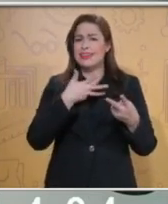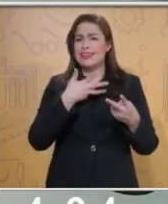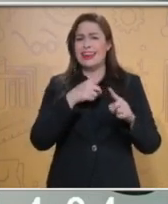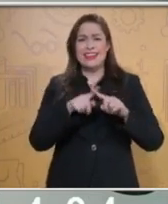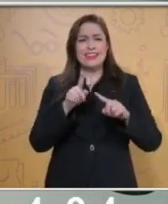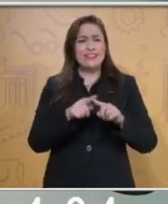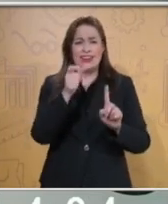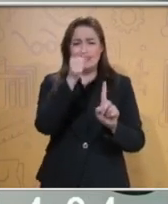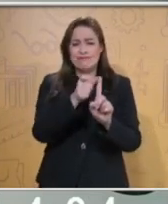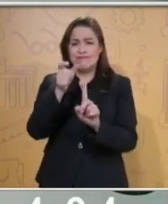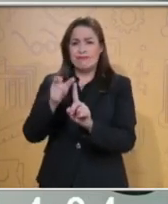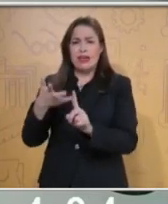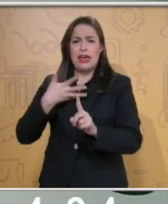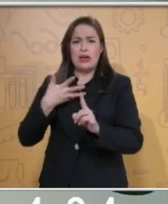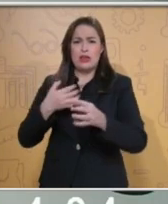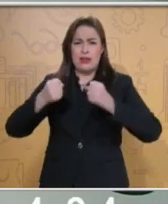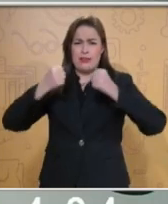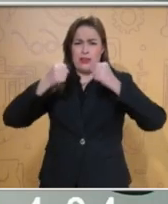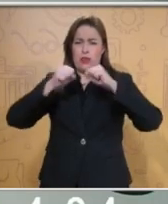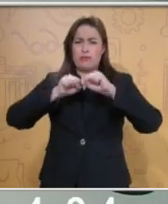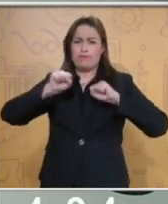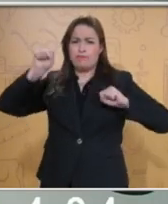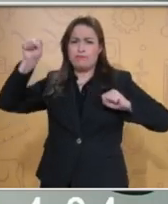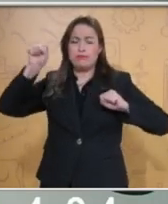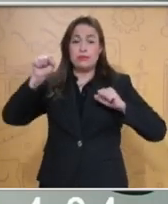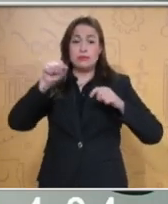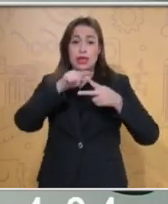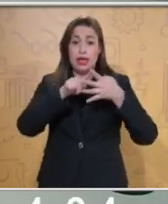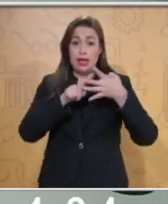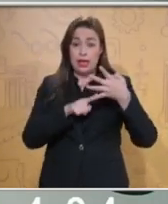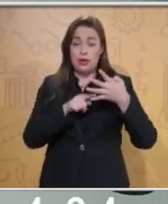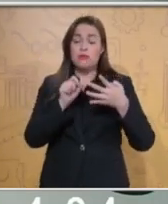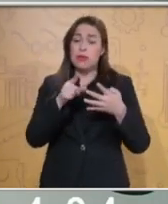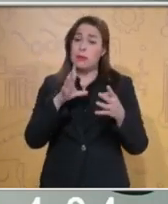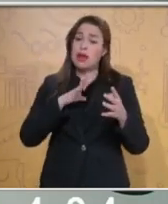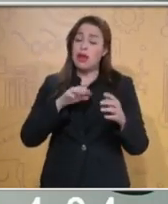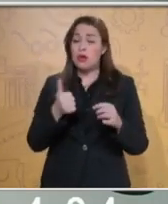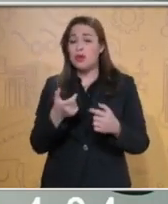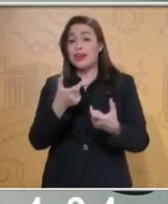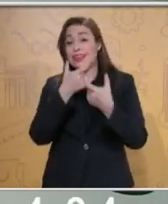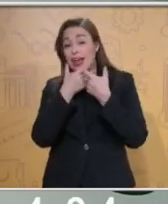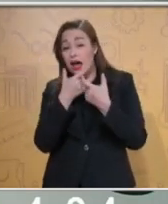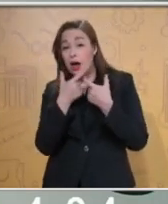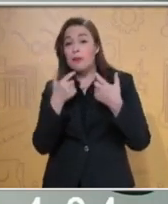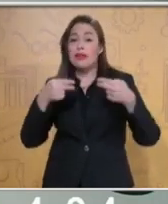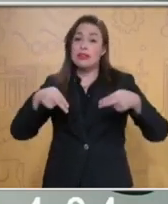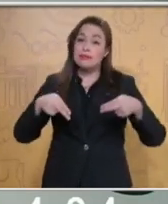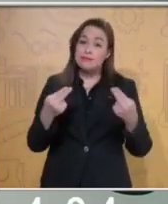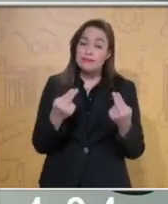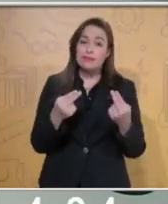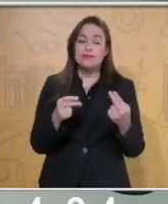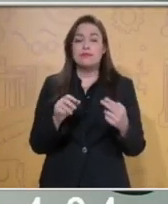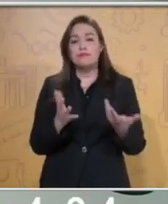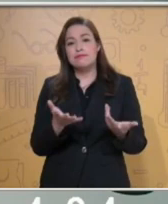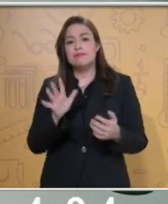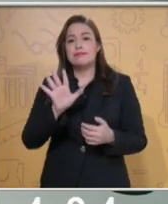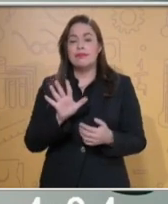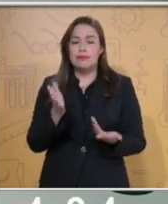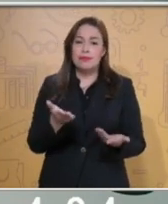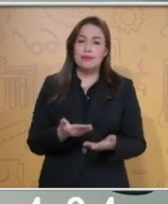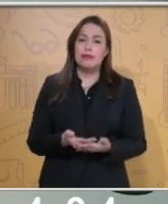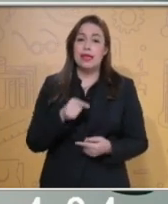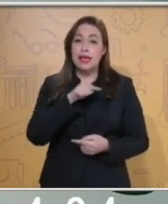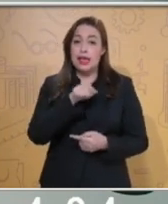with superpowers. Then we have comedy and humor that are too similar. They